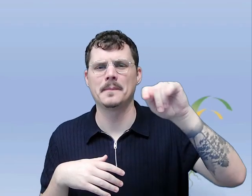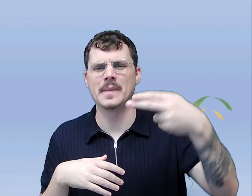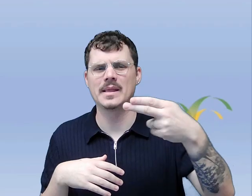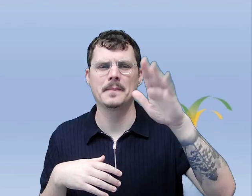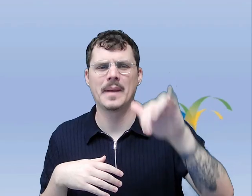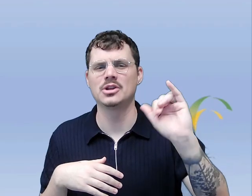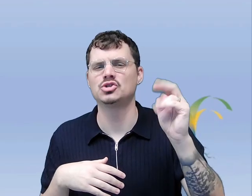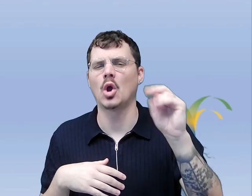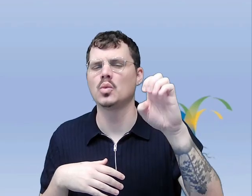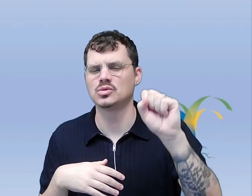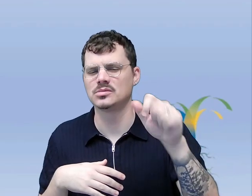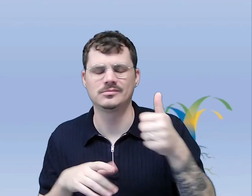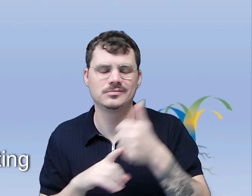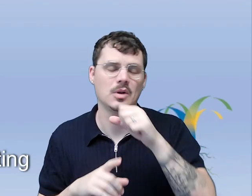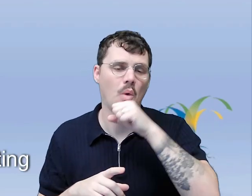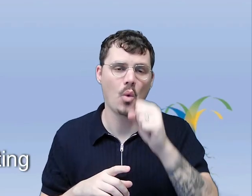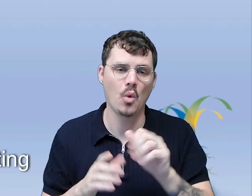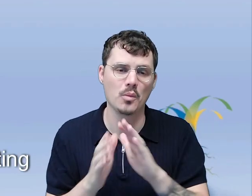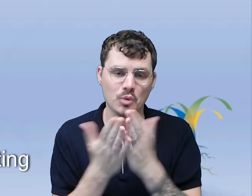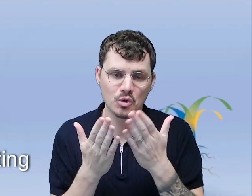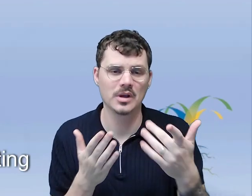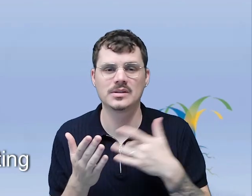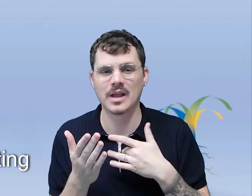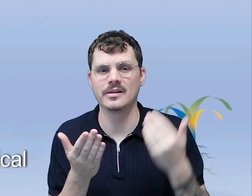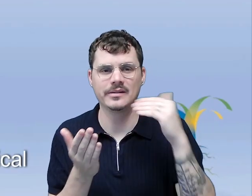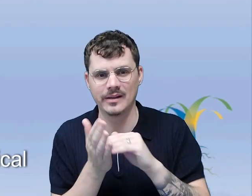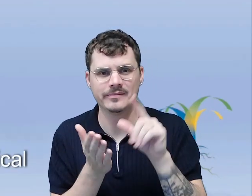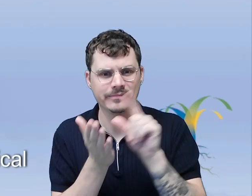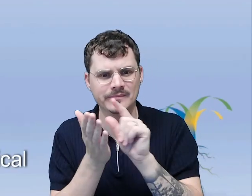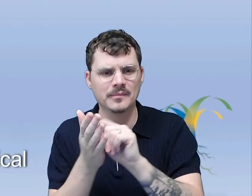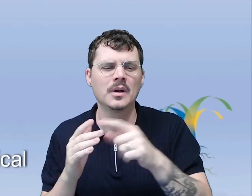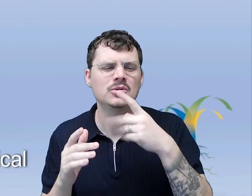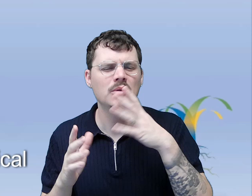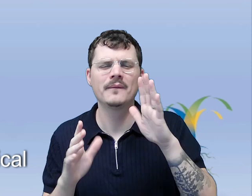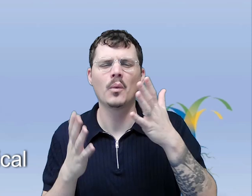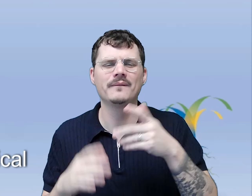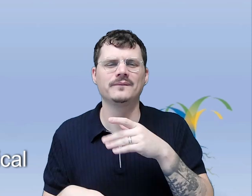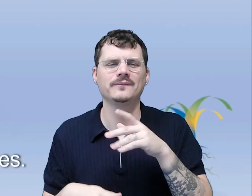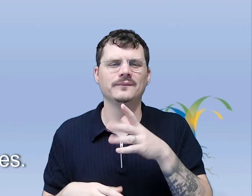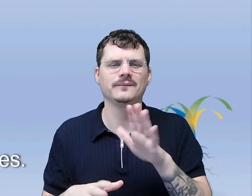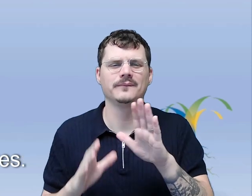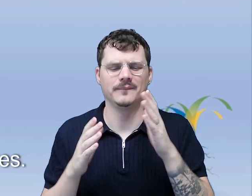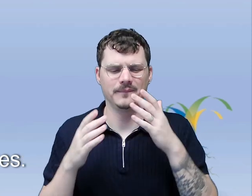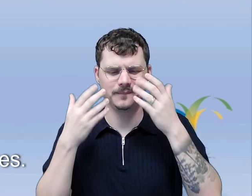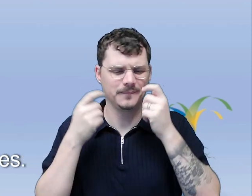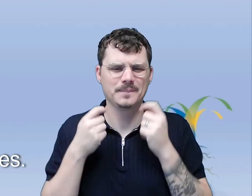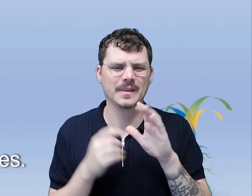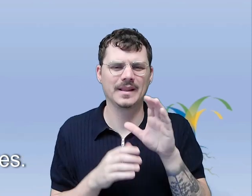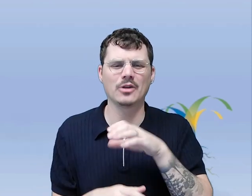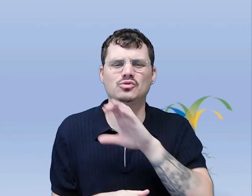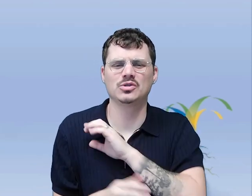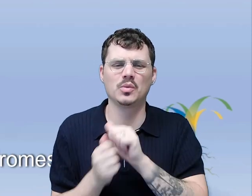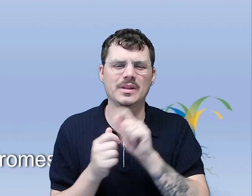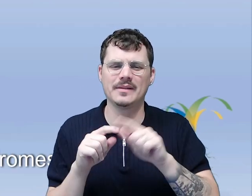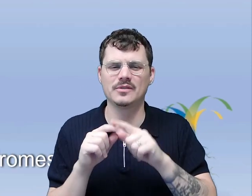are Smith by Jones. It's an old book, keeps getting revised. It shows the exact physical characteristics in a lot of